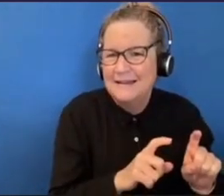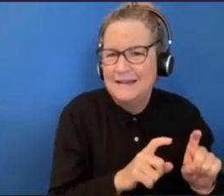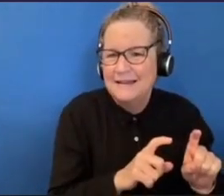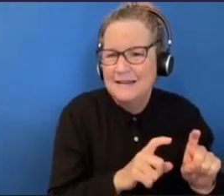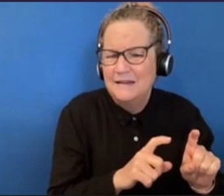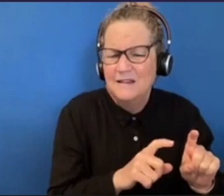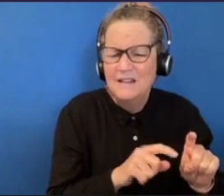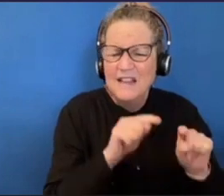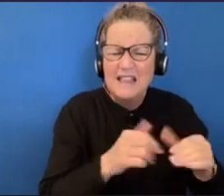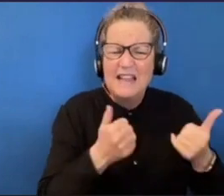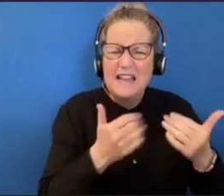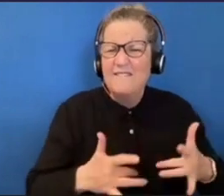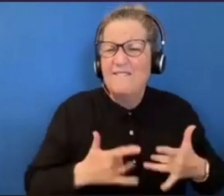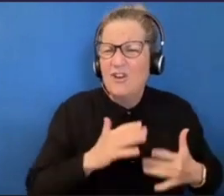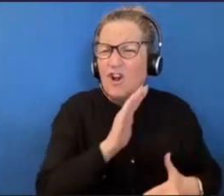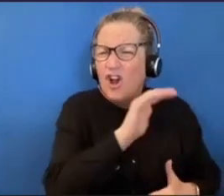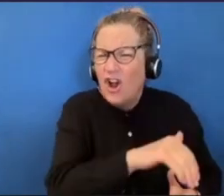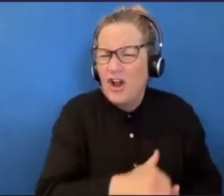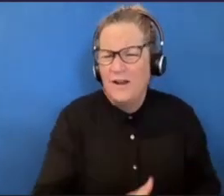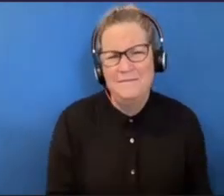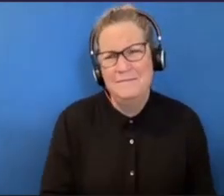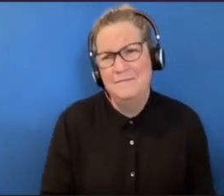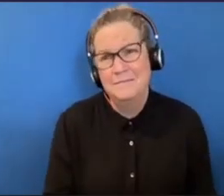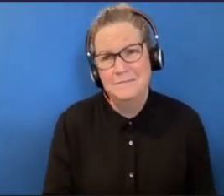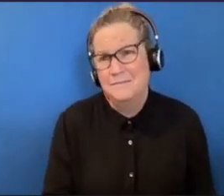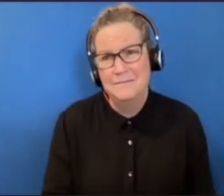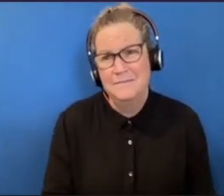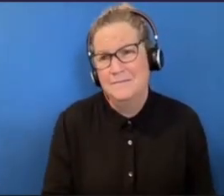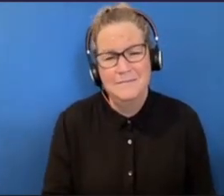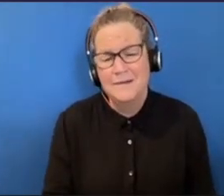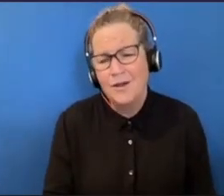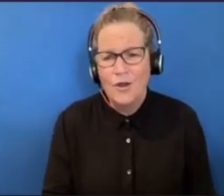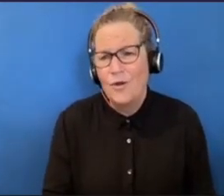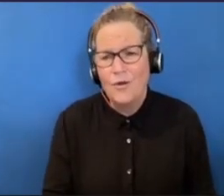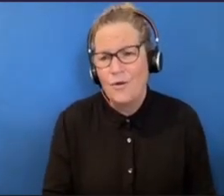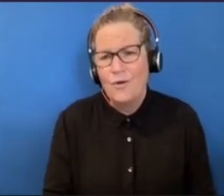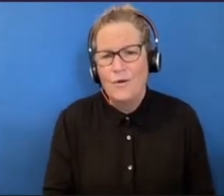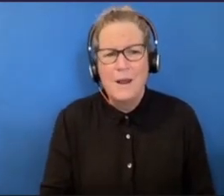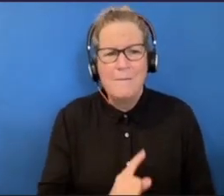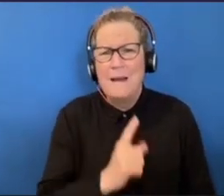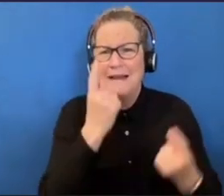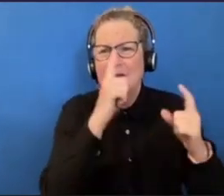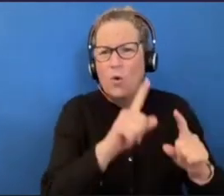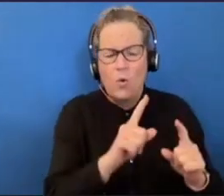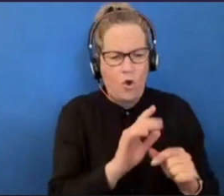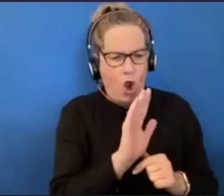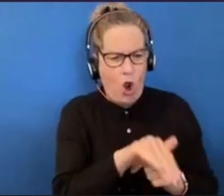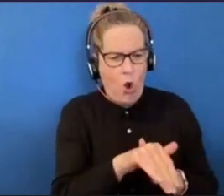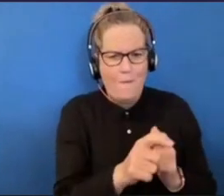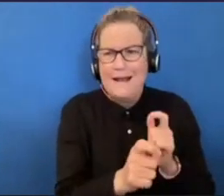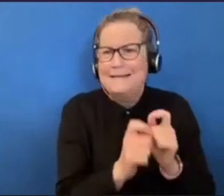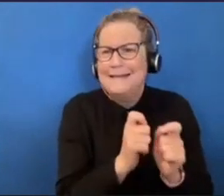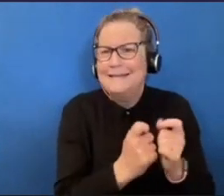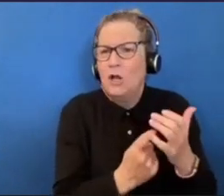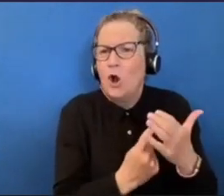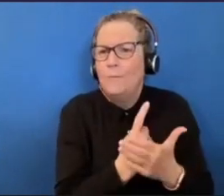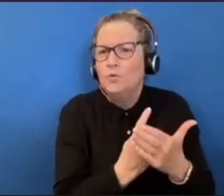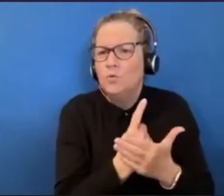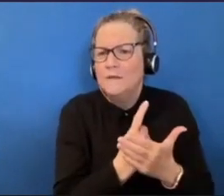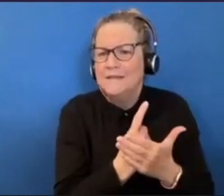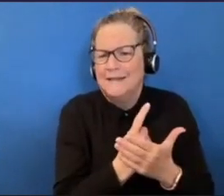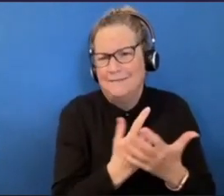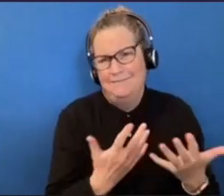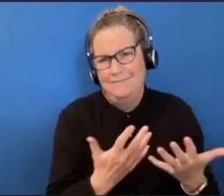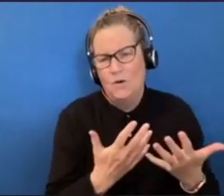sense of home whatsoever. And yet it's called, a home testing opportunity. We have Apple